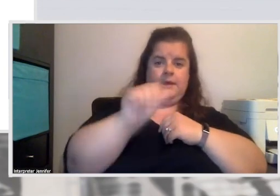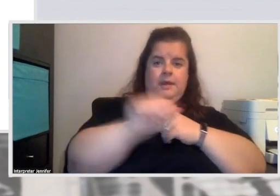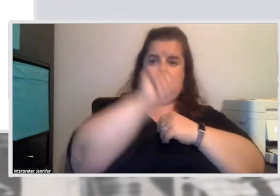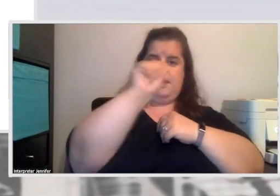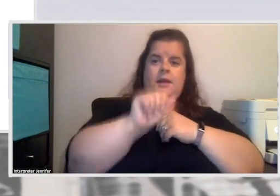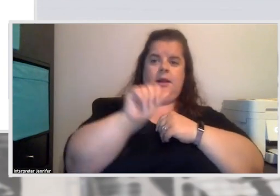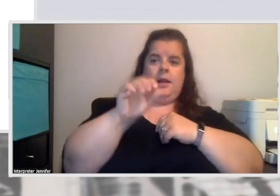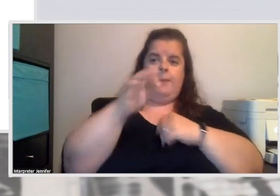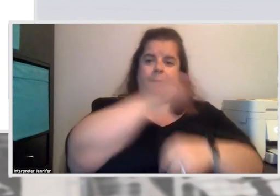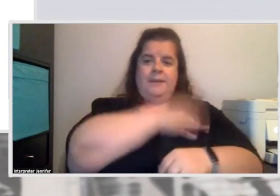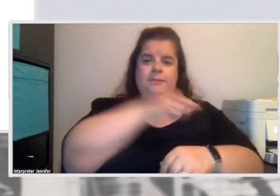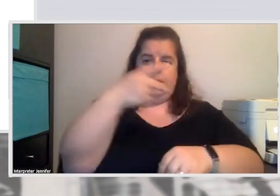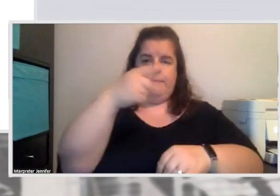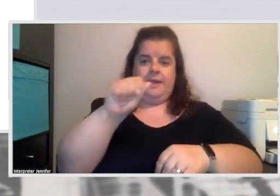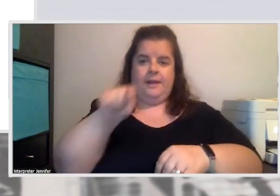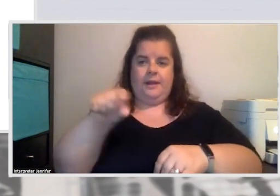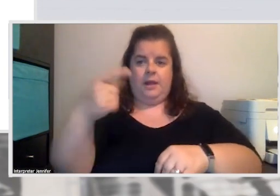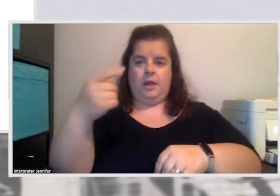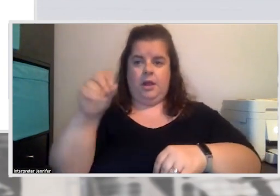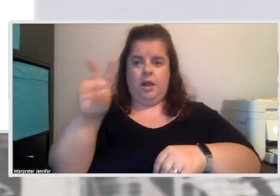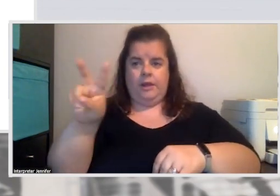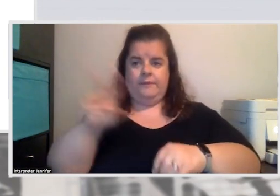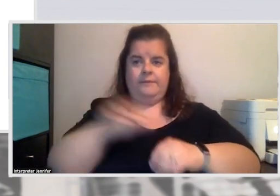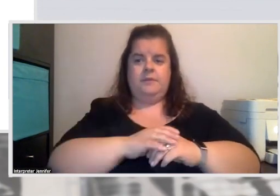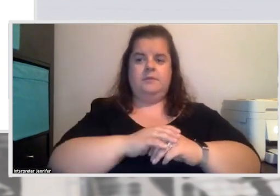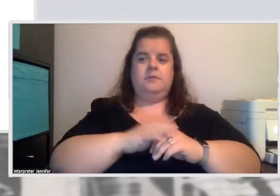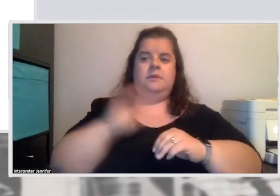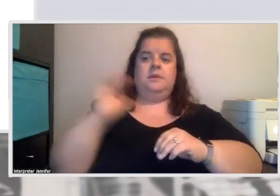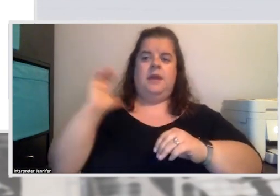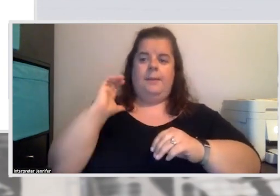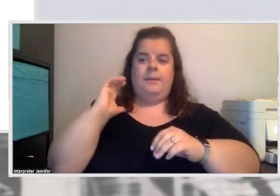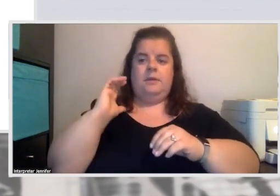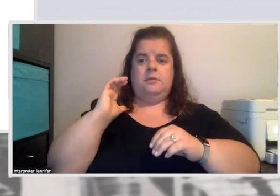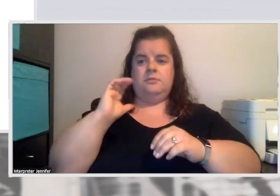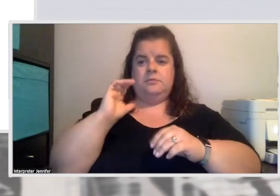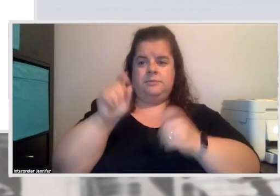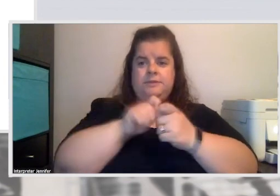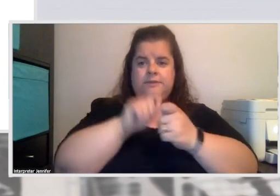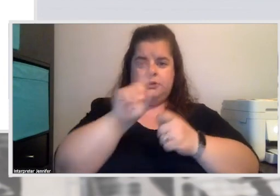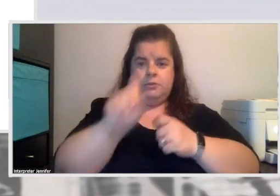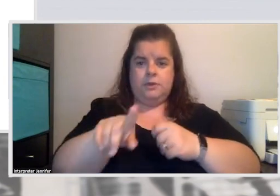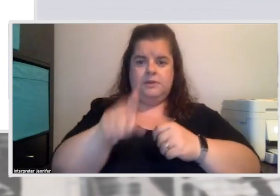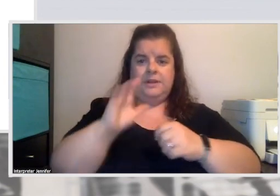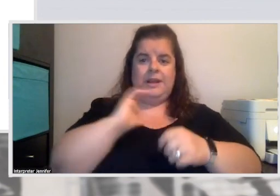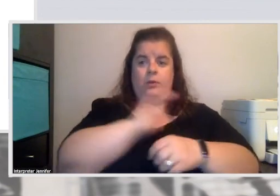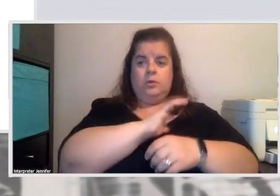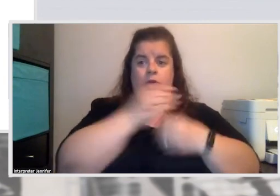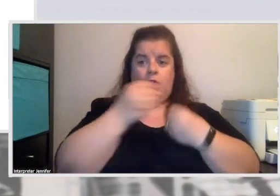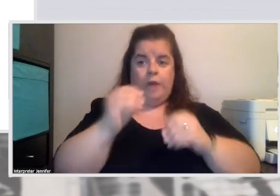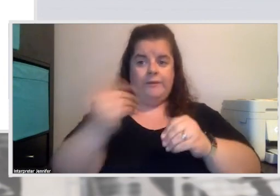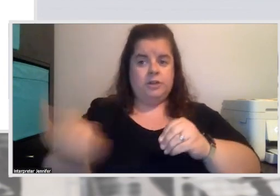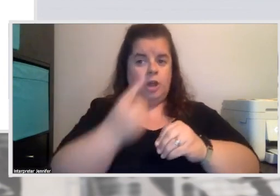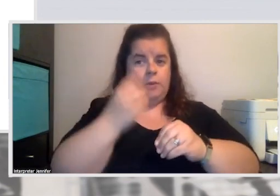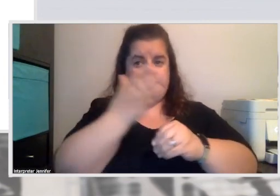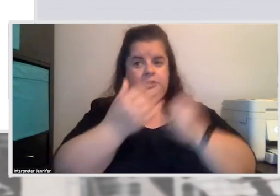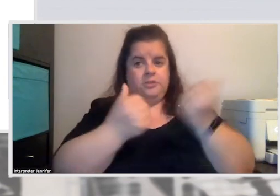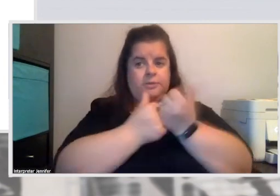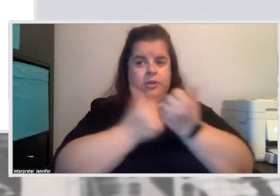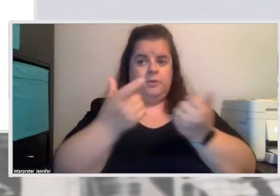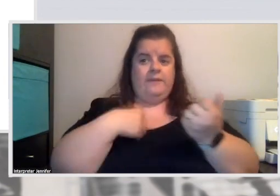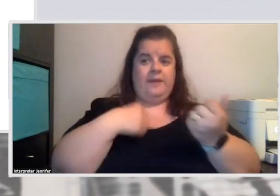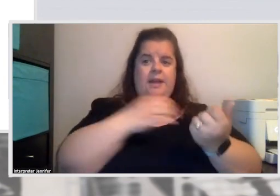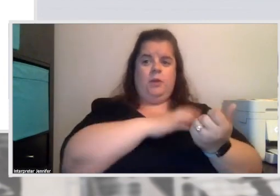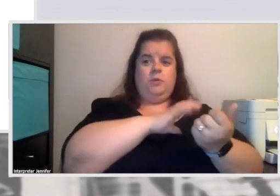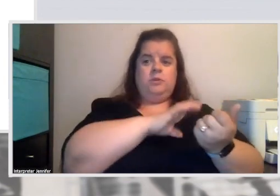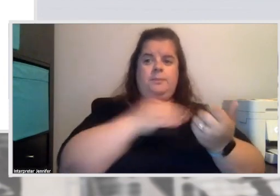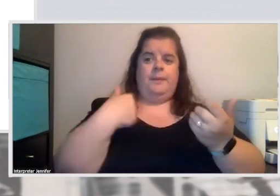cip@pittsburghpa.gov if you have any capital specific questions. We can help you out with that. Council office is always there for you. You have a council member for a reason. They're there to